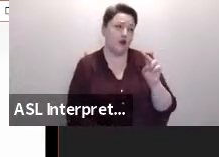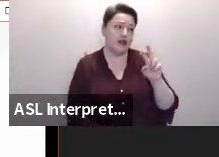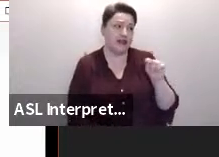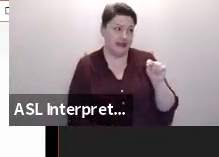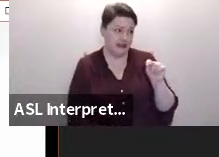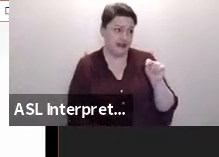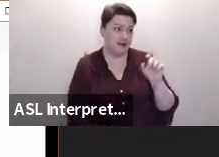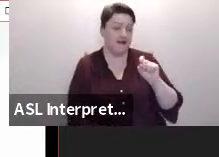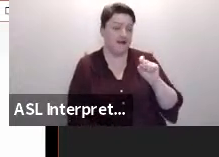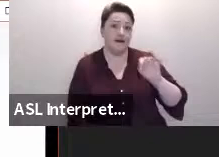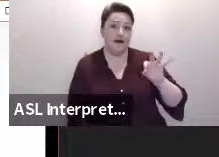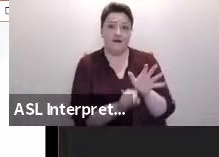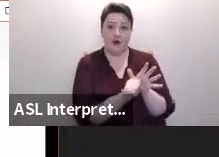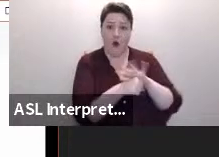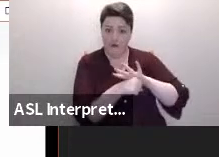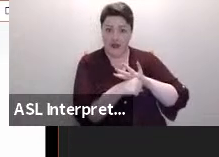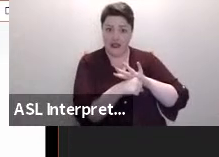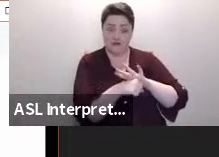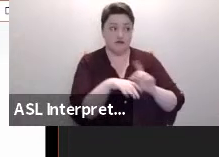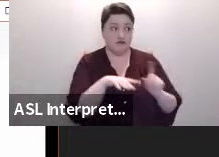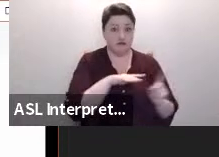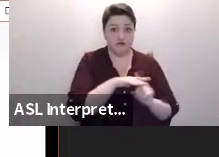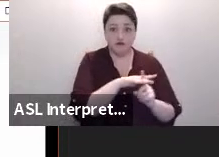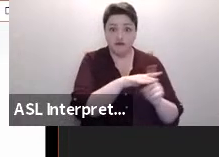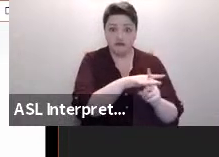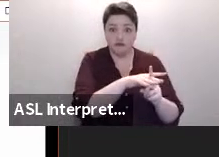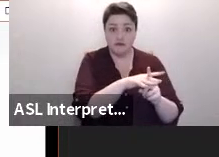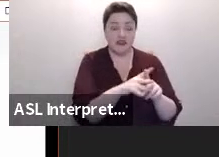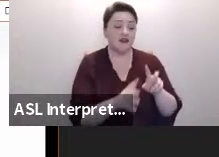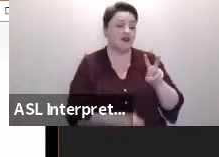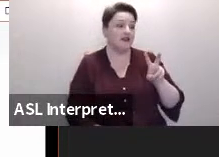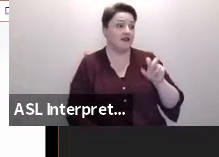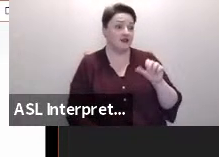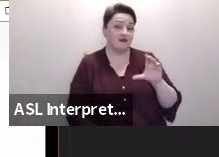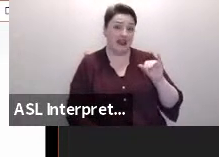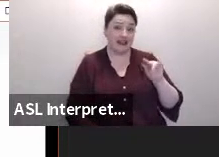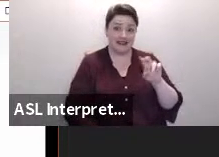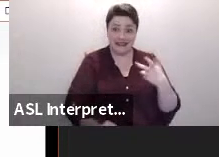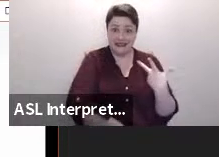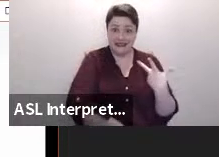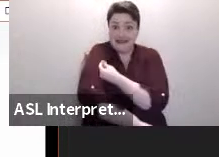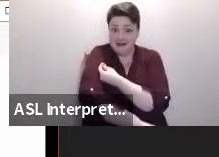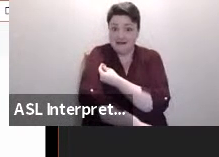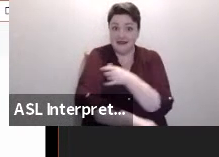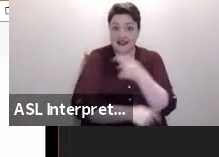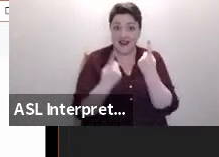occur, how is the effectiveness of the vaccines impacted?